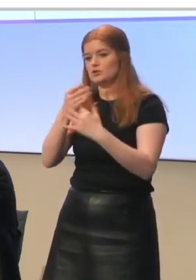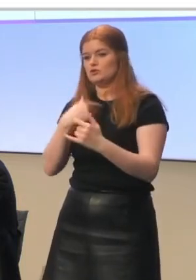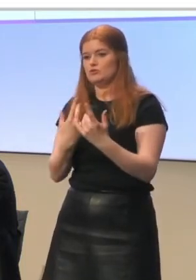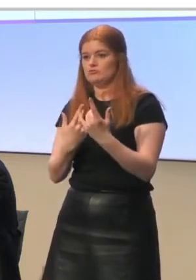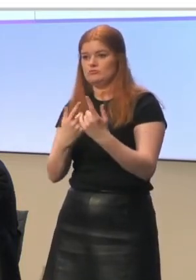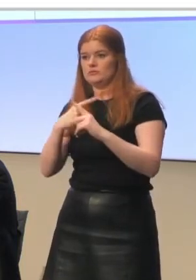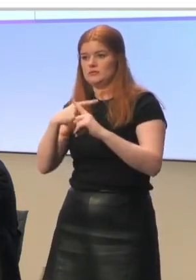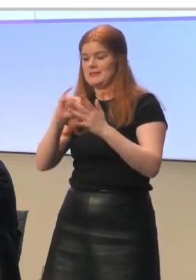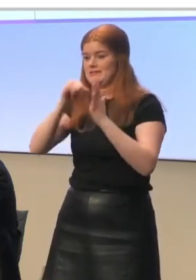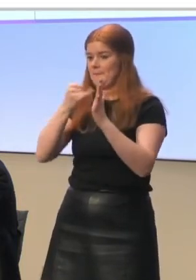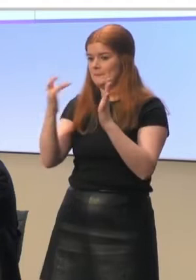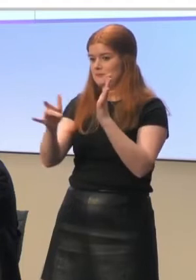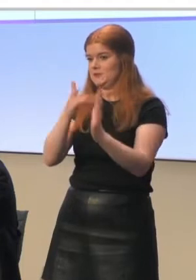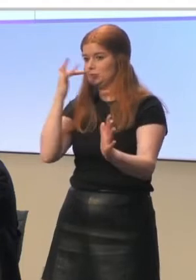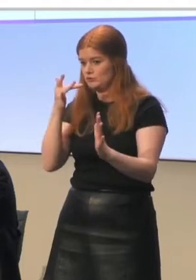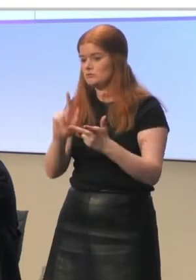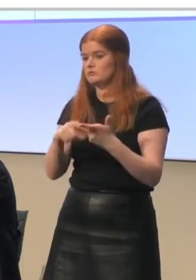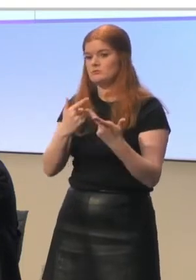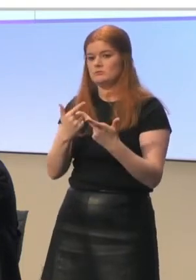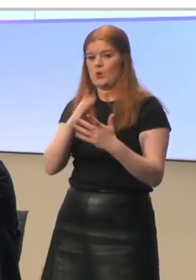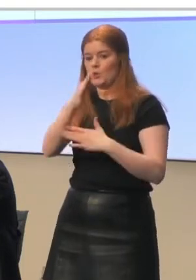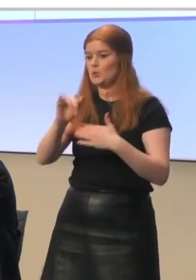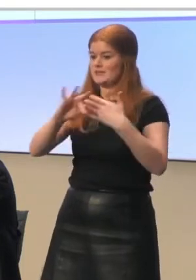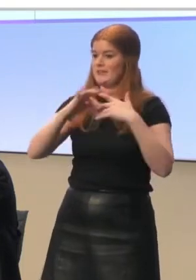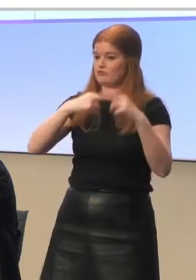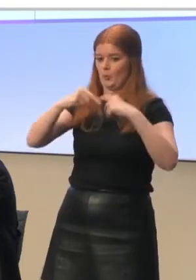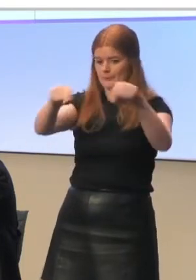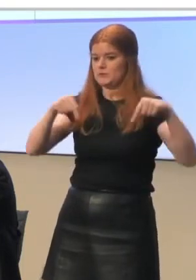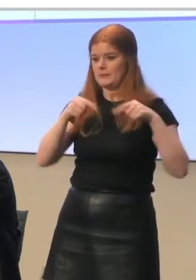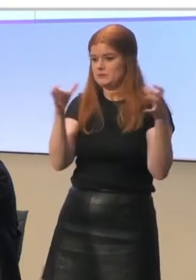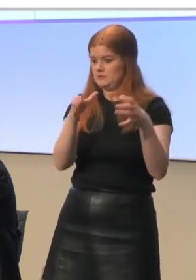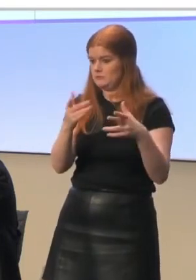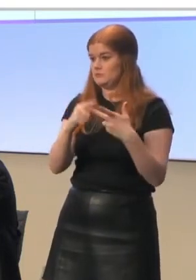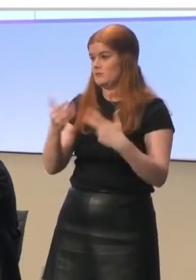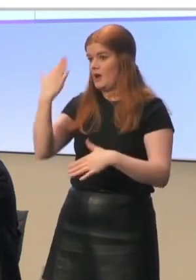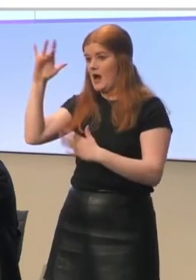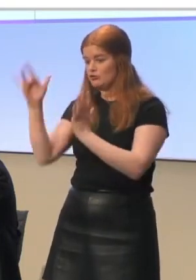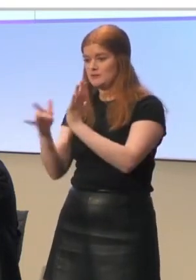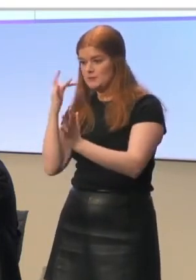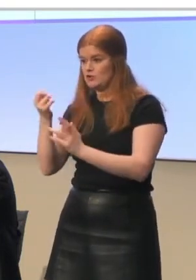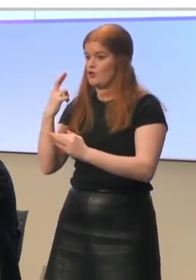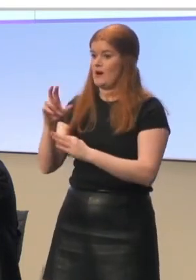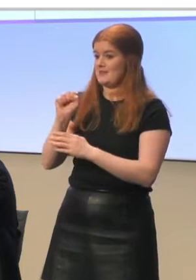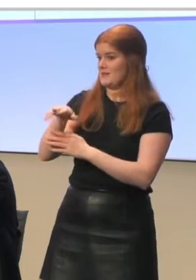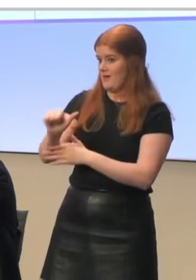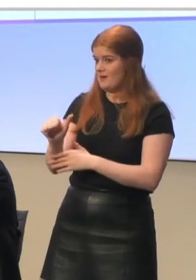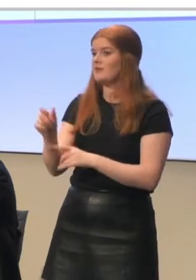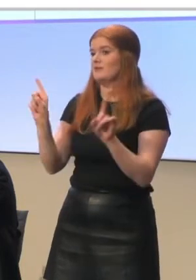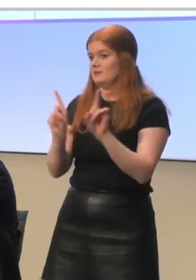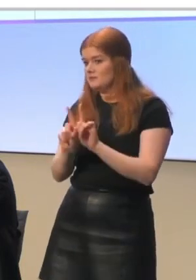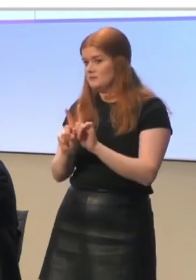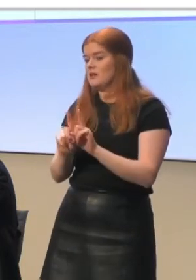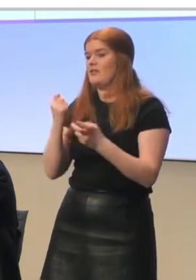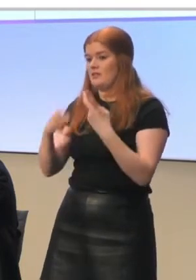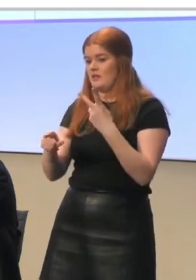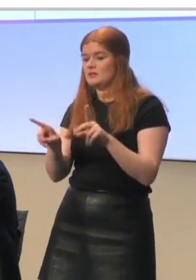so the exam exemptions, access to a safe room or a space, an Irish exemption or an SNA.